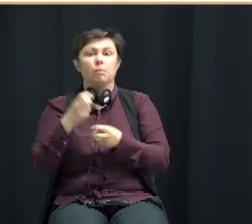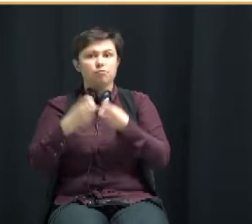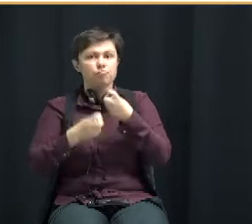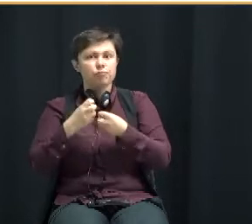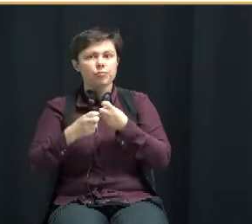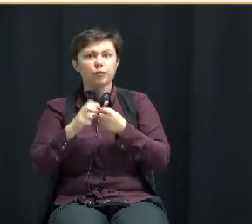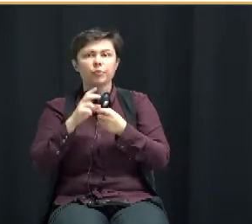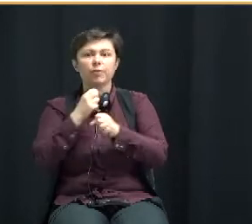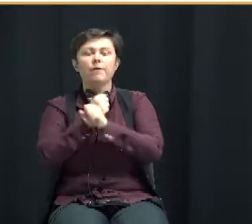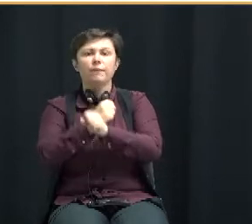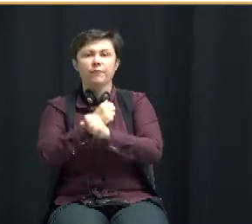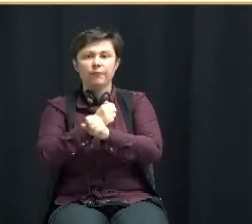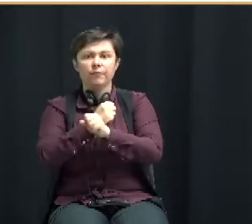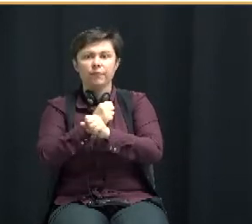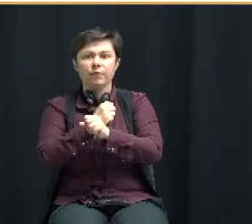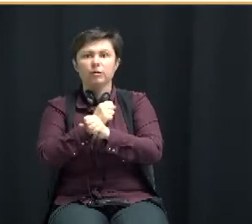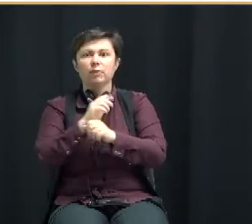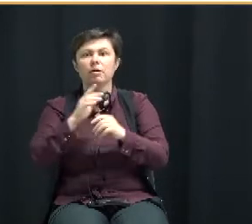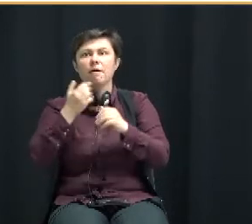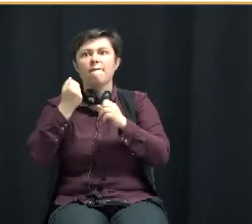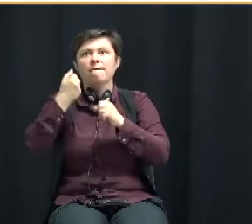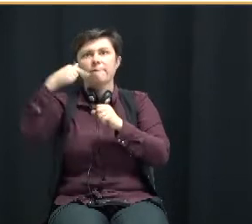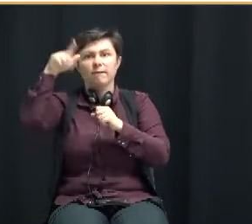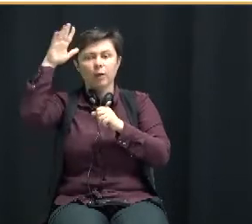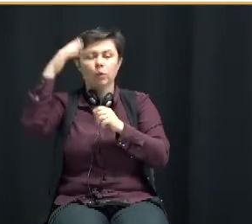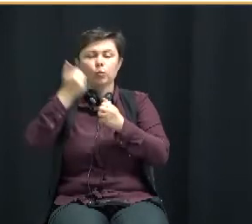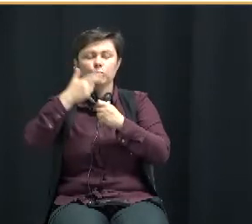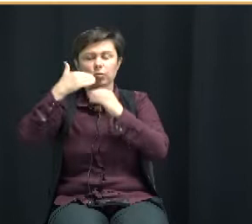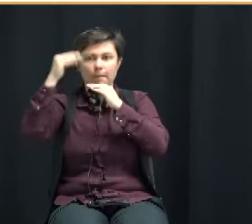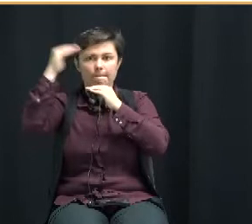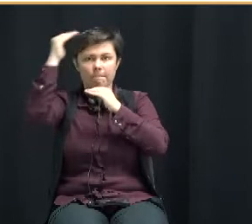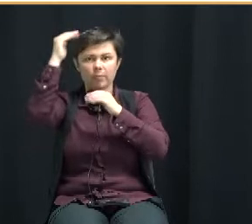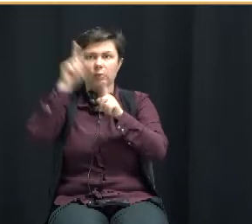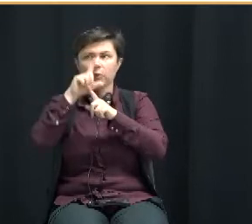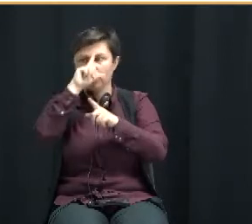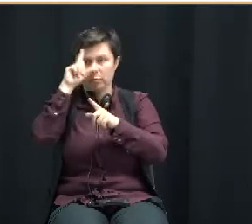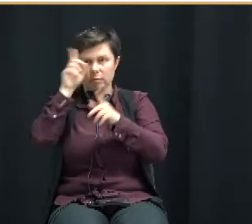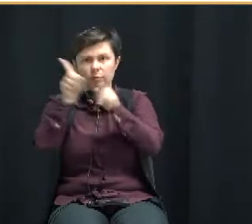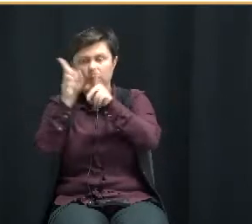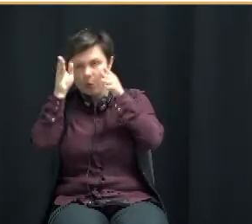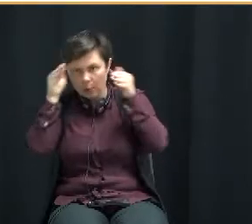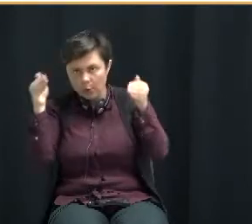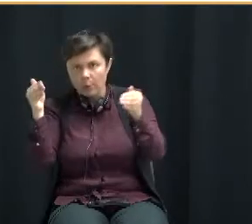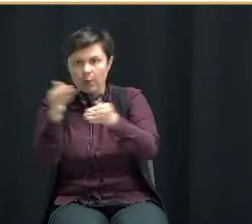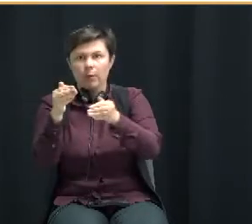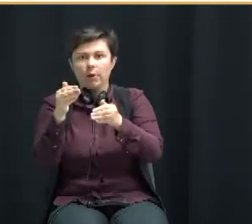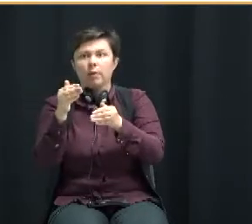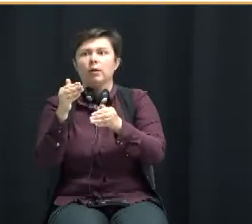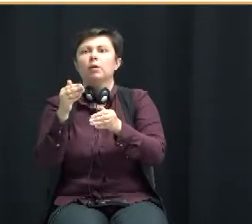Next topic was about prisoners of higher floors and people